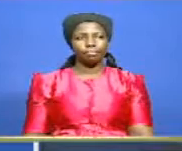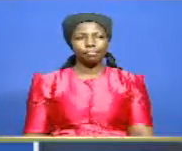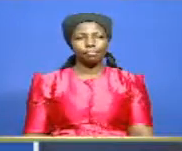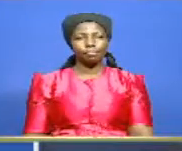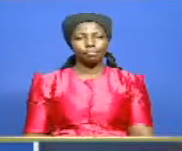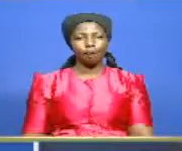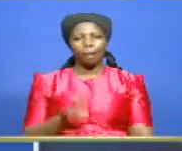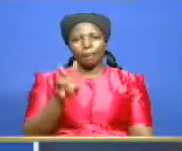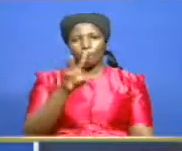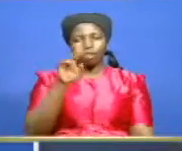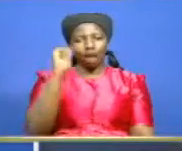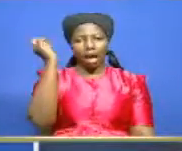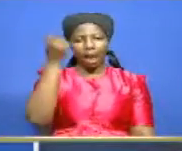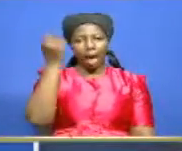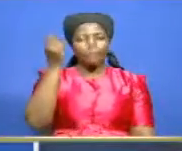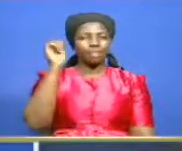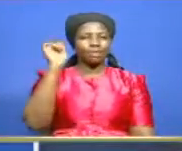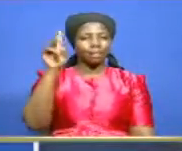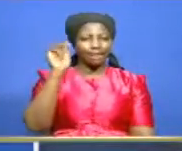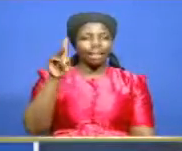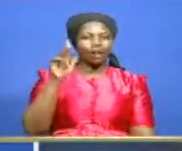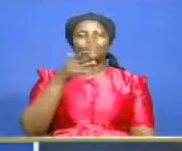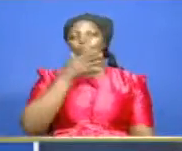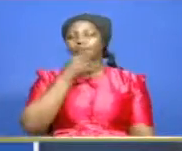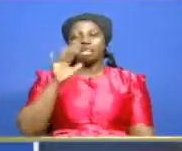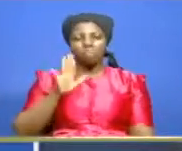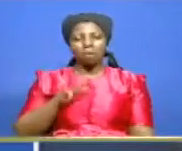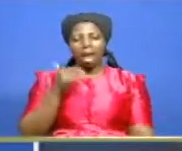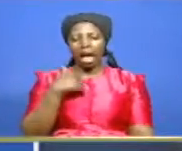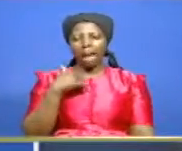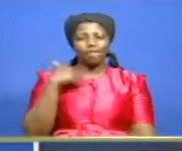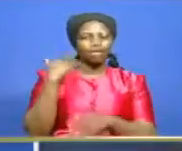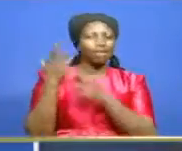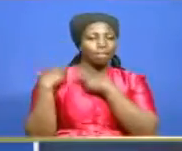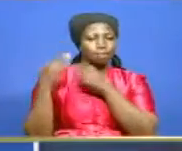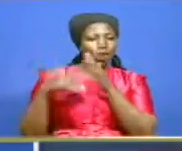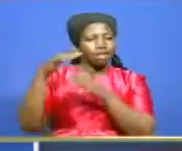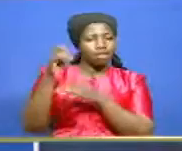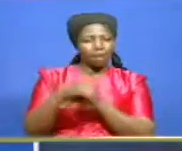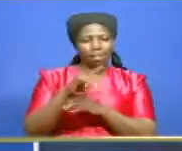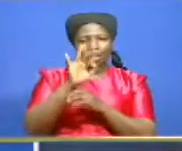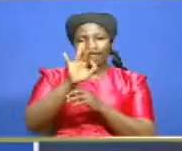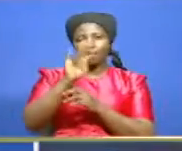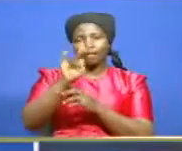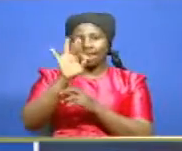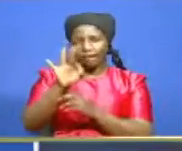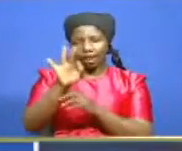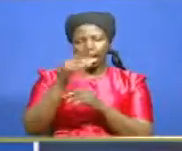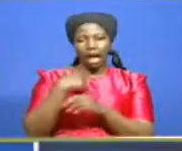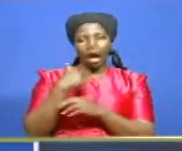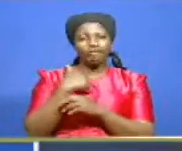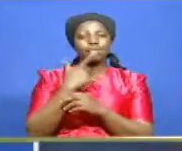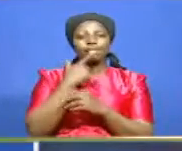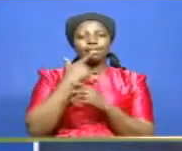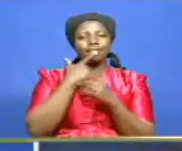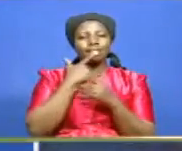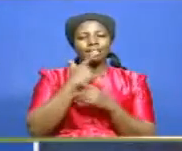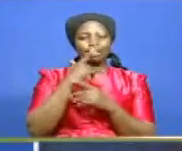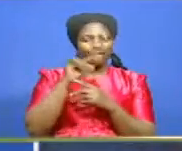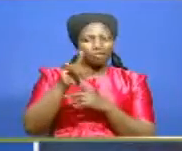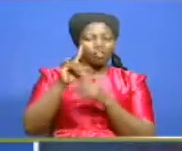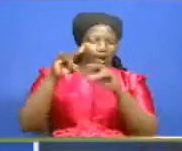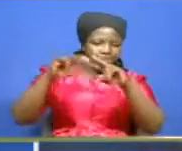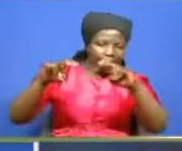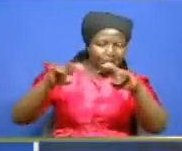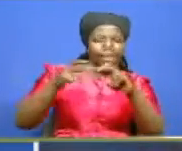With both the Harambee Stars and Starlets facing assignments next month, the Football Kenya Federation has revealed they are exploring